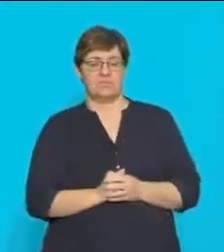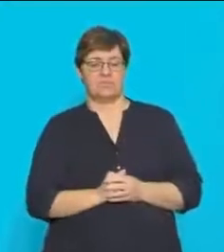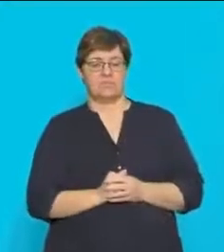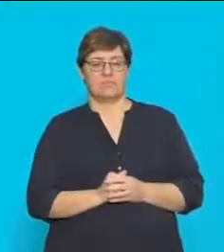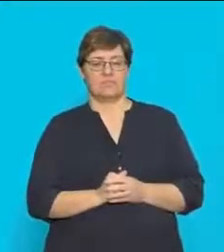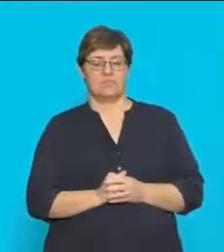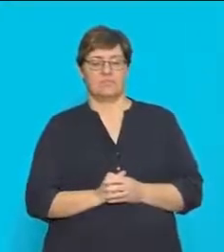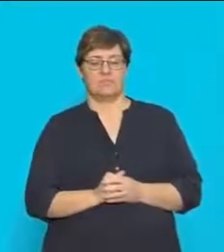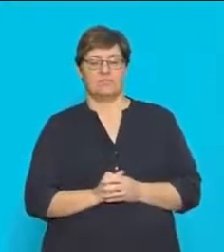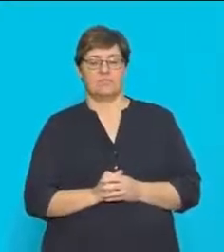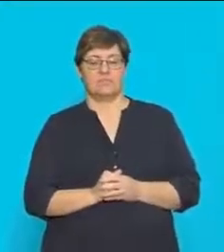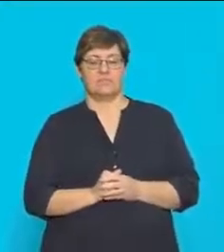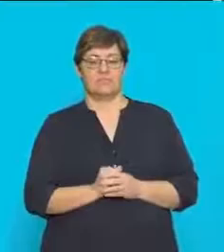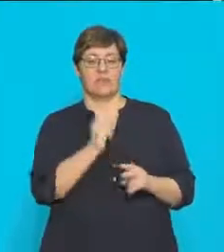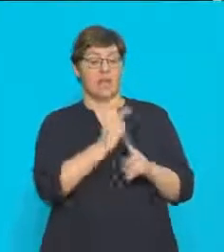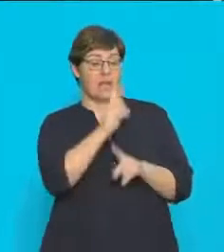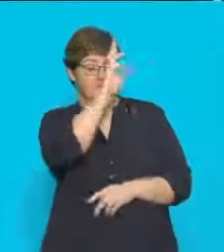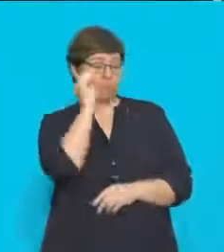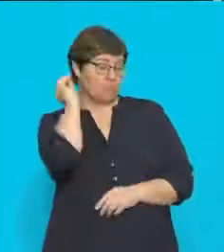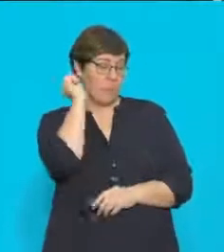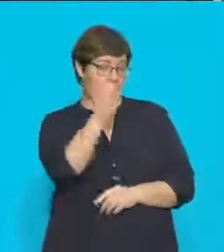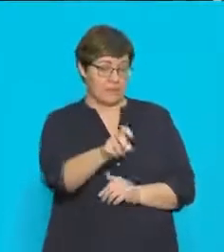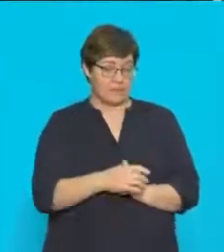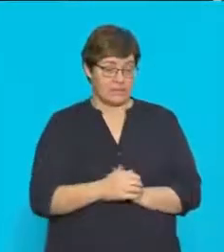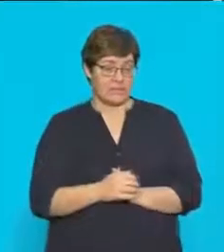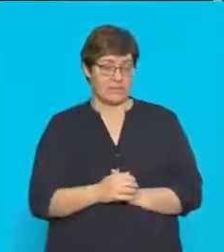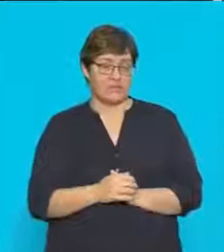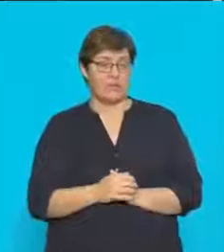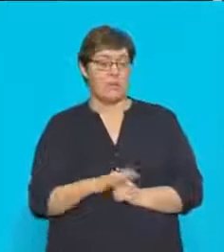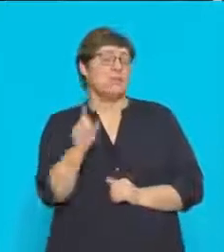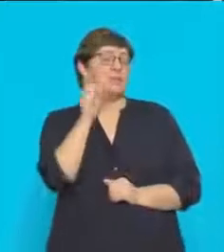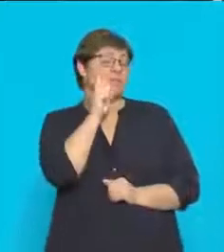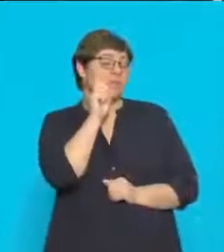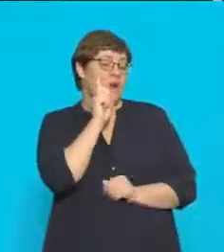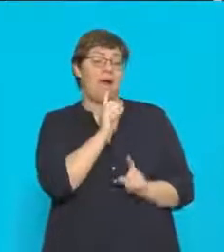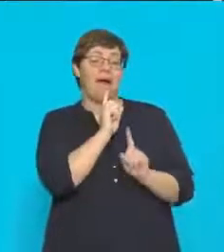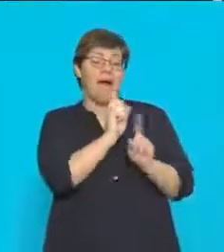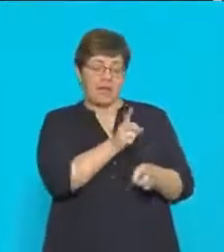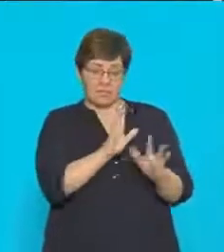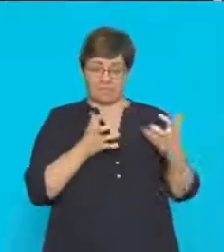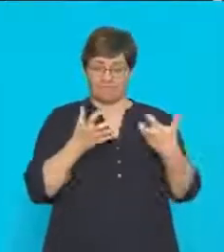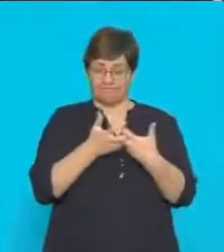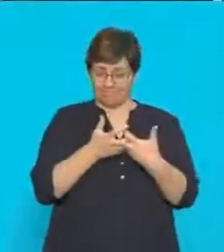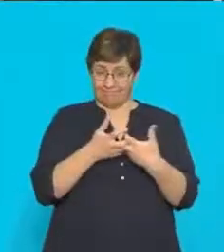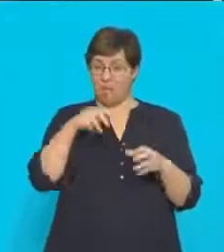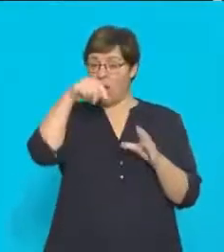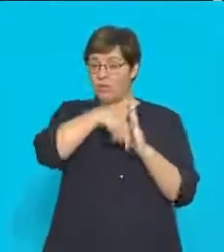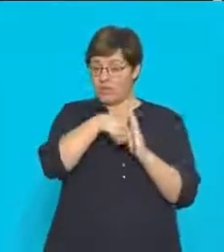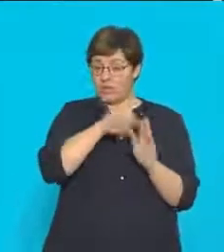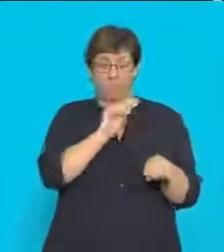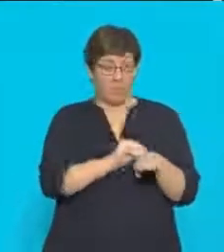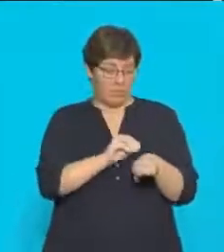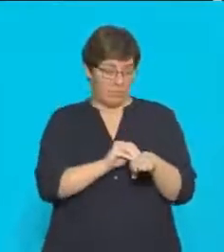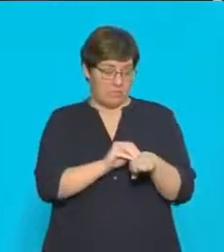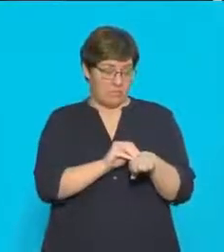Now, again, remember, we need to check if this answer makes sense in the context of our problem. In